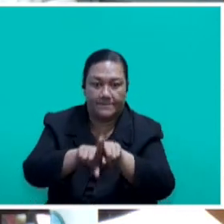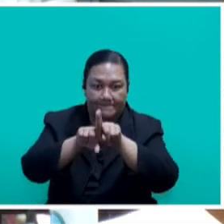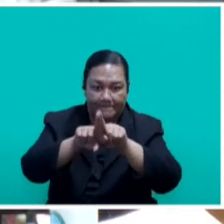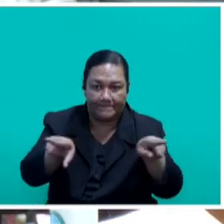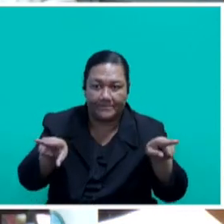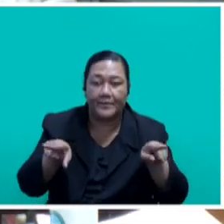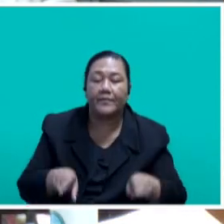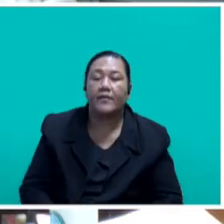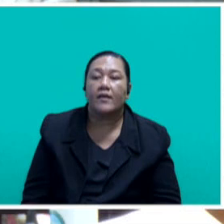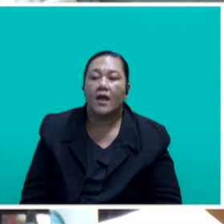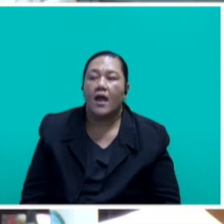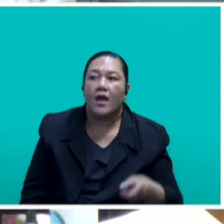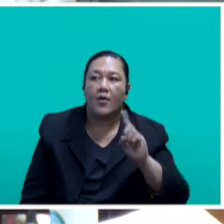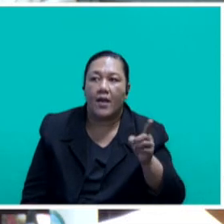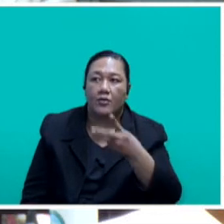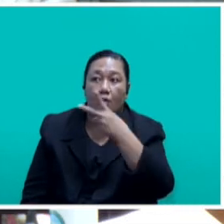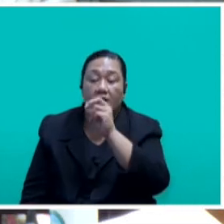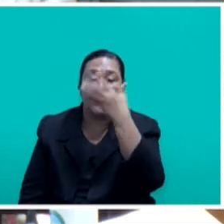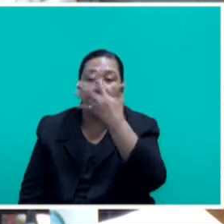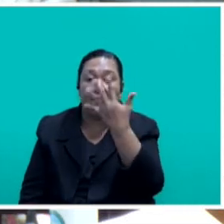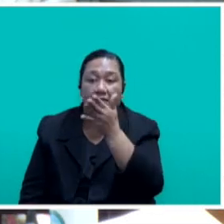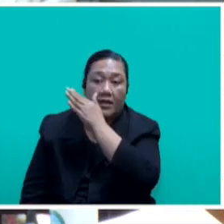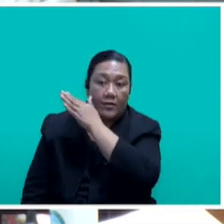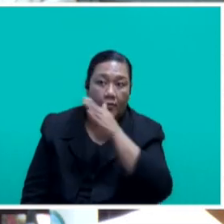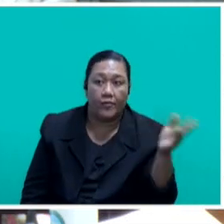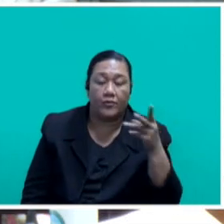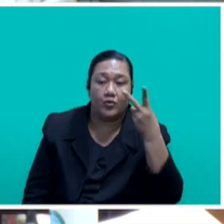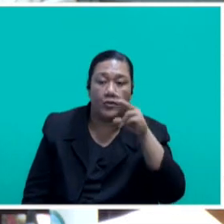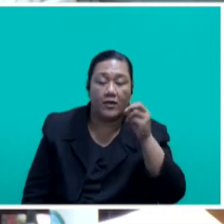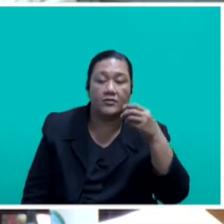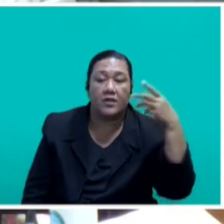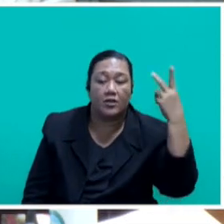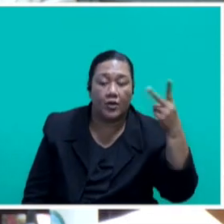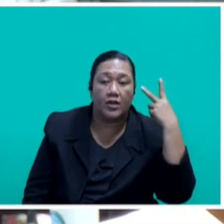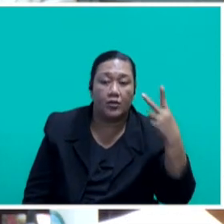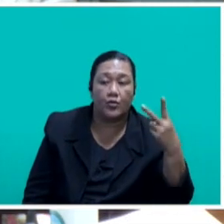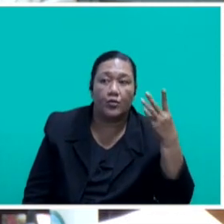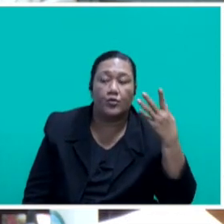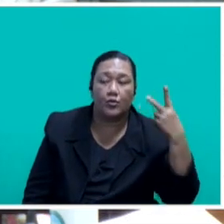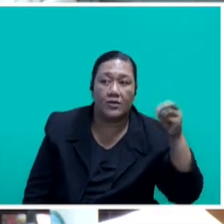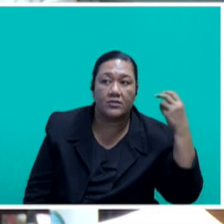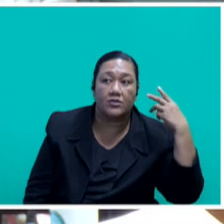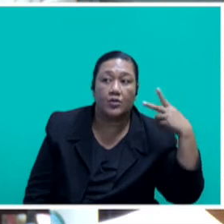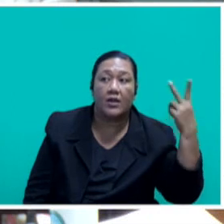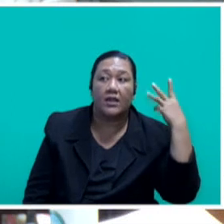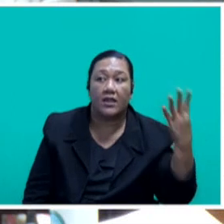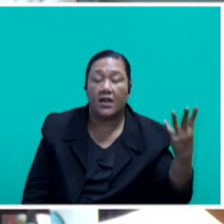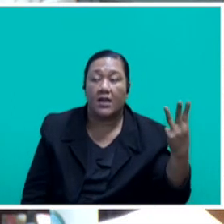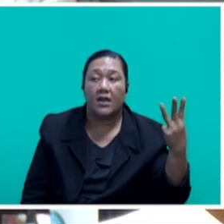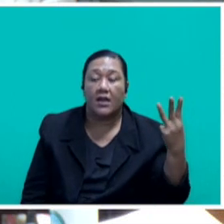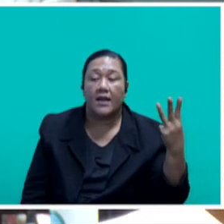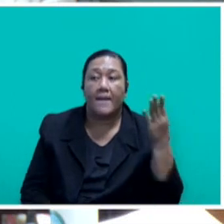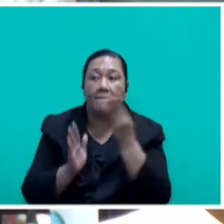from 2015 to 2022 to 2023 budget, hear